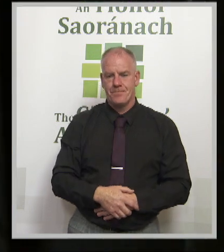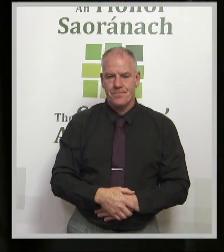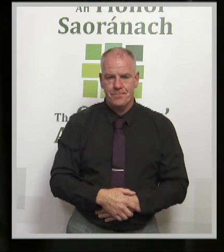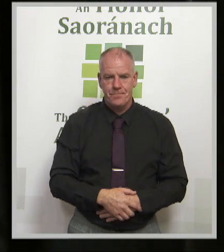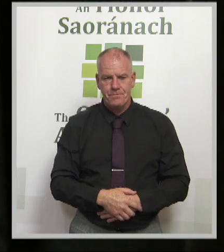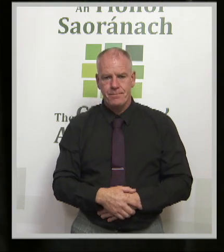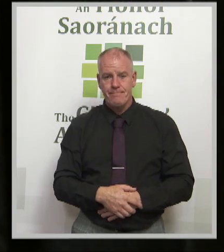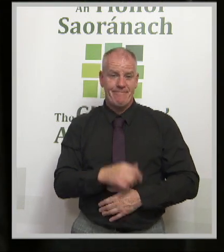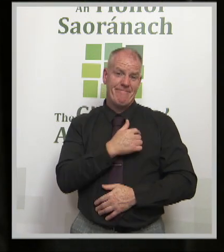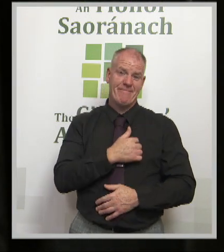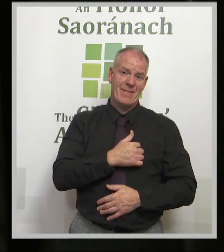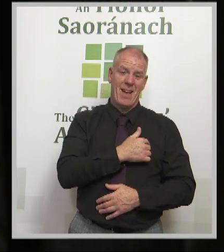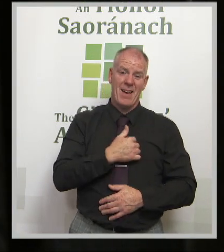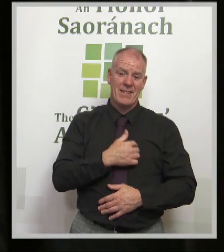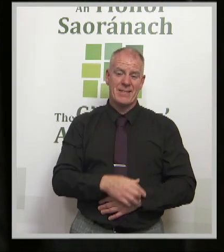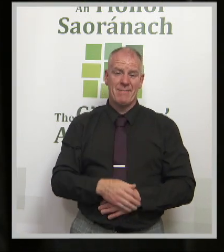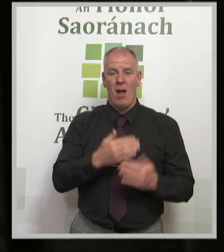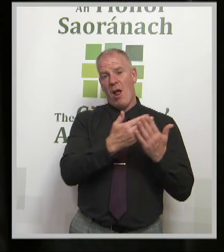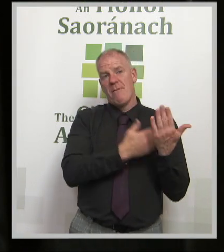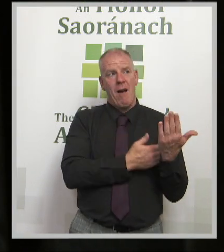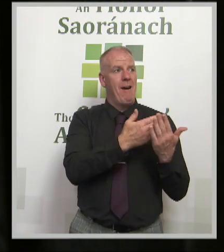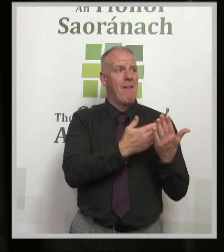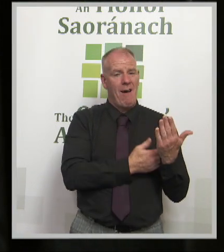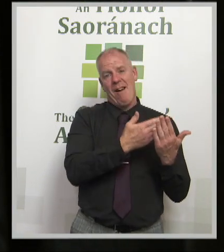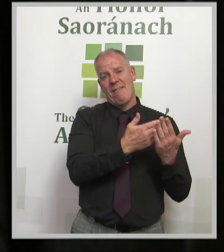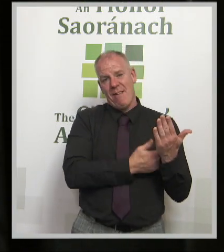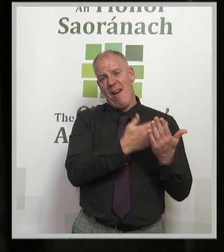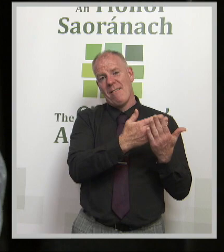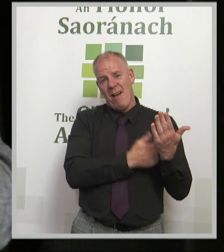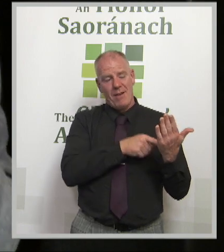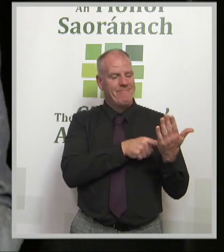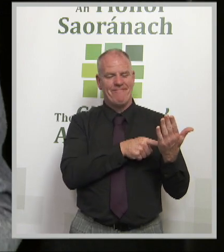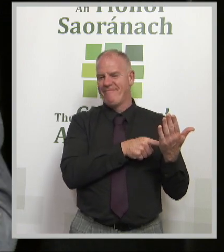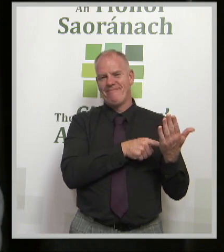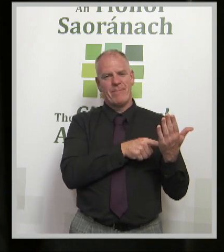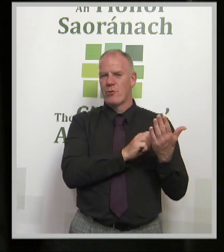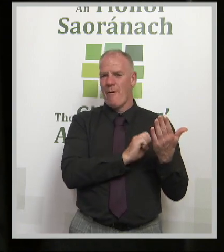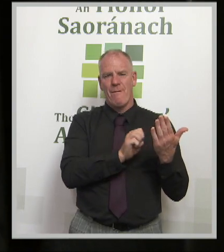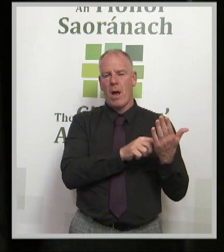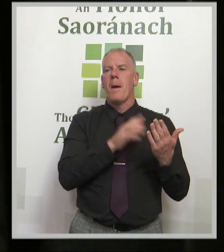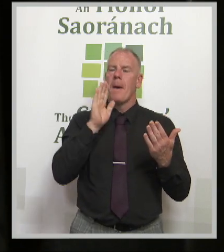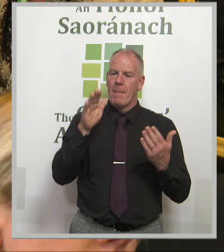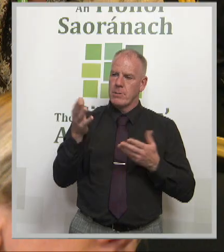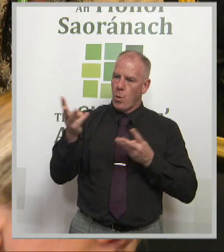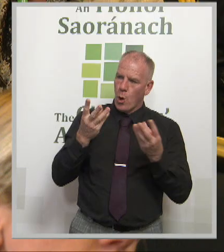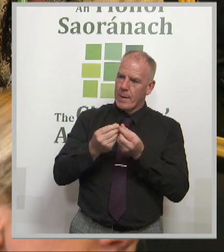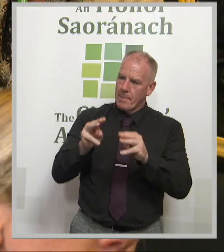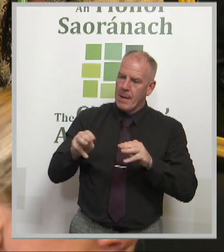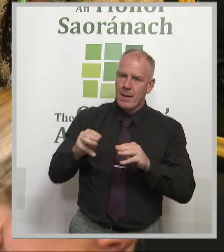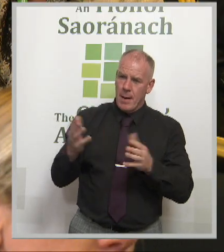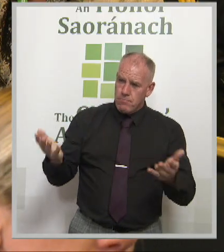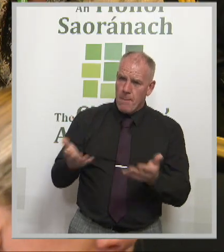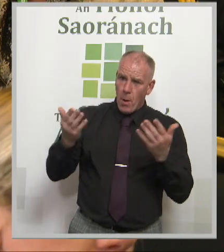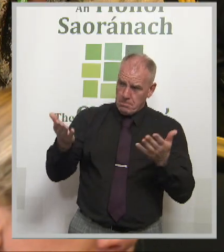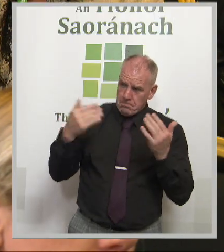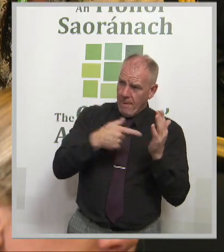And honestly, it's no use having laws. You have to work with people, you have to promote compliance, but ultimately you